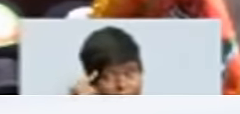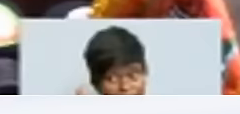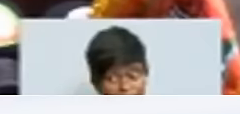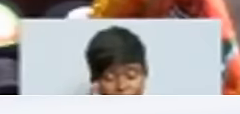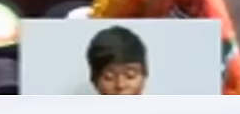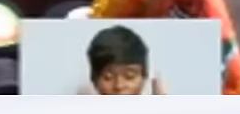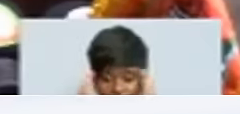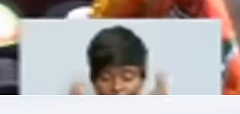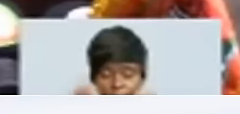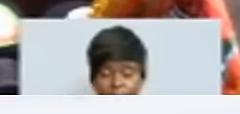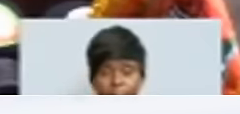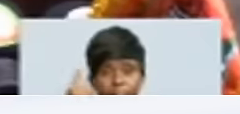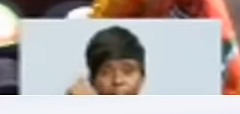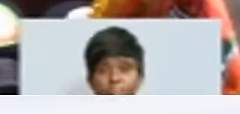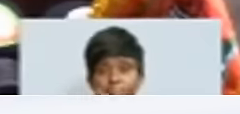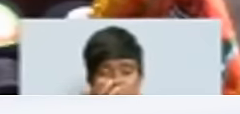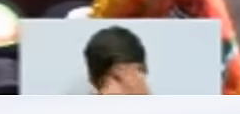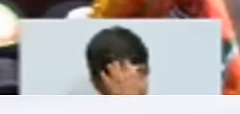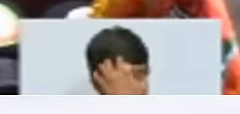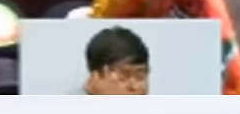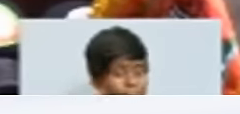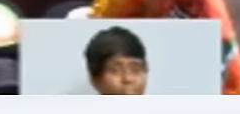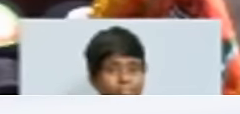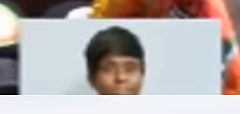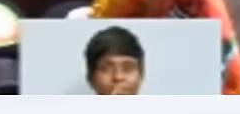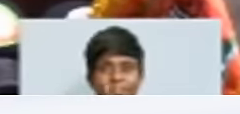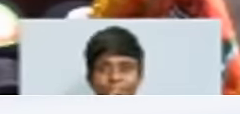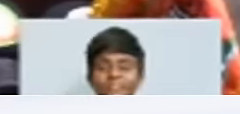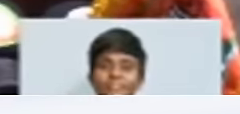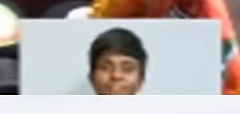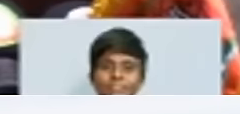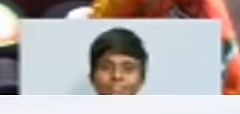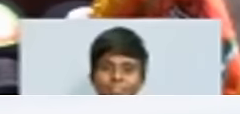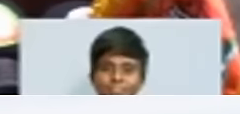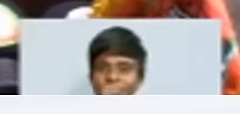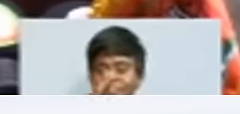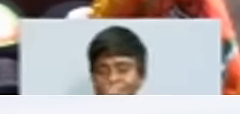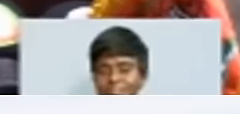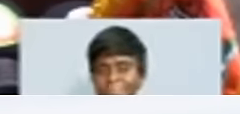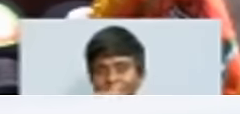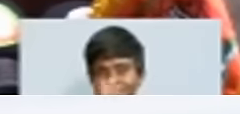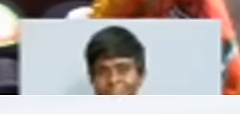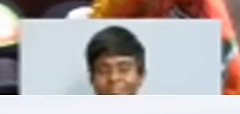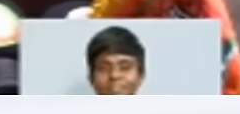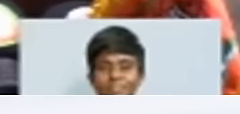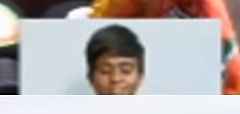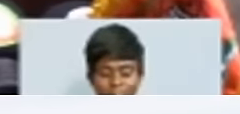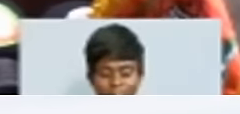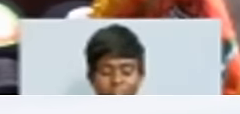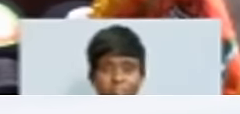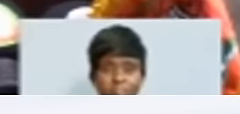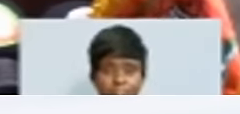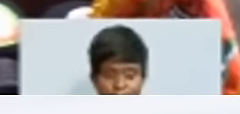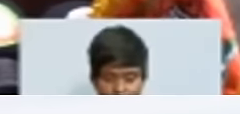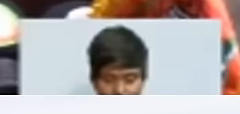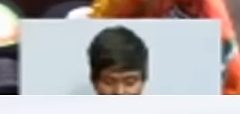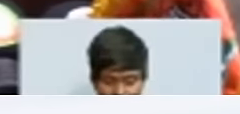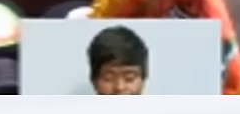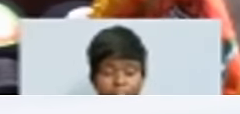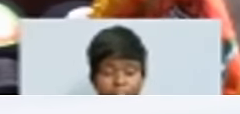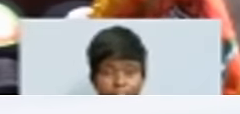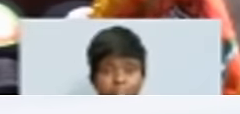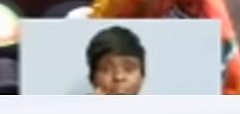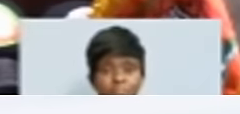is attending to them, and attending to them seriously. Madam Speaker, in our continued